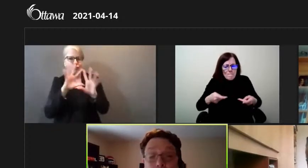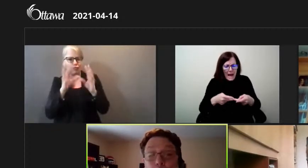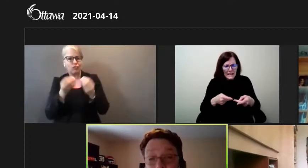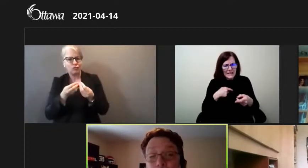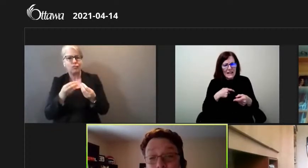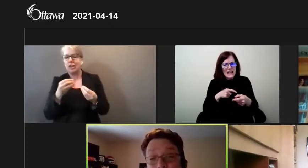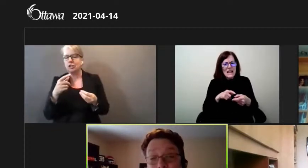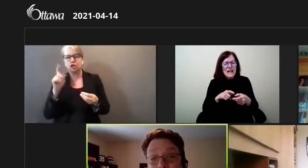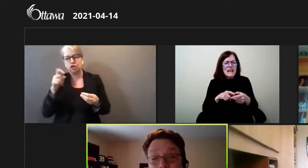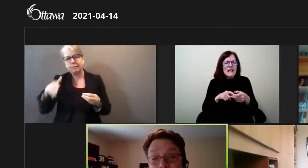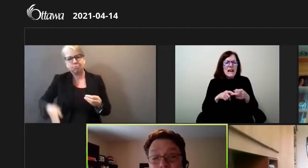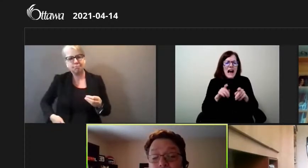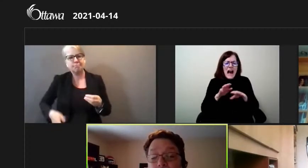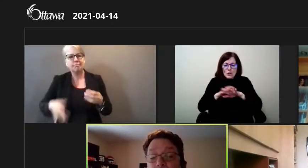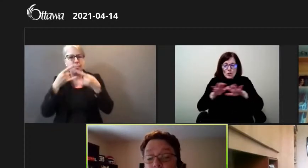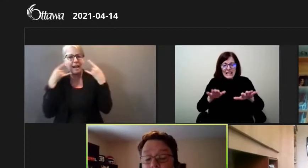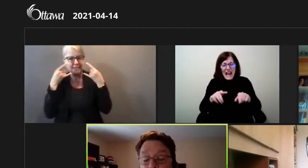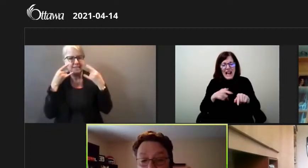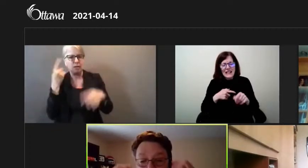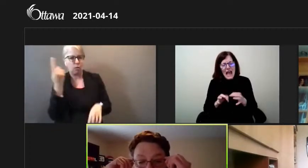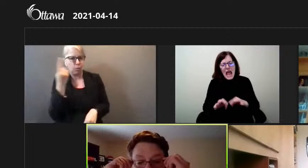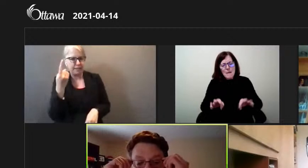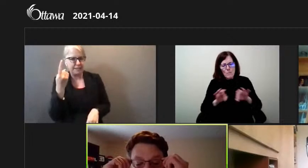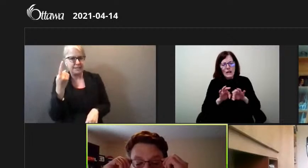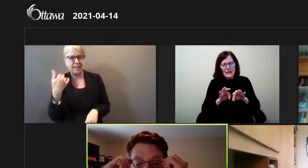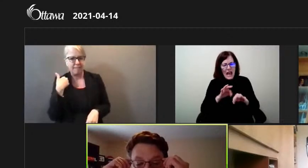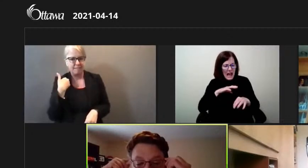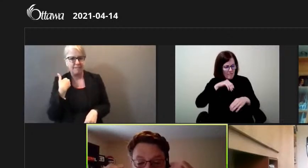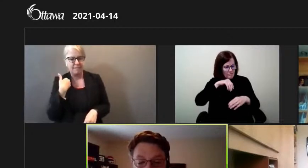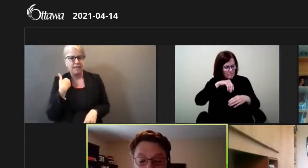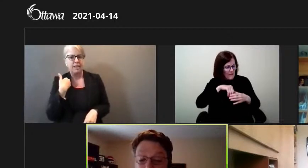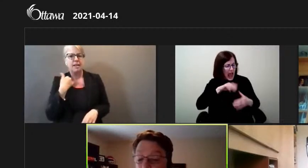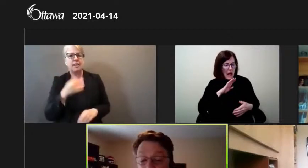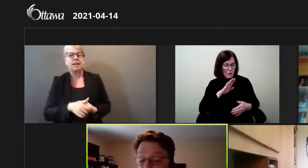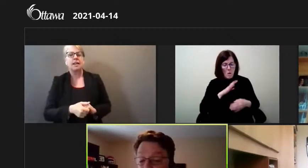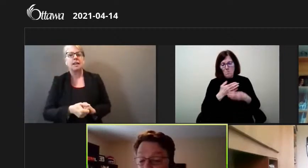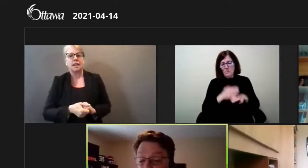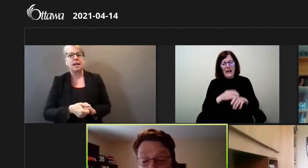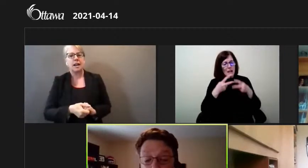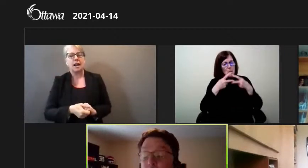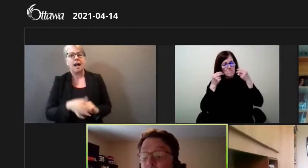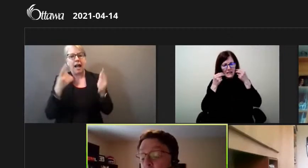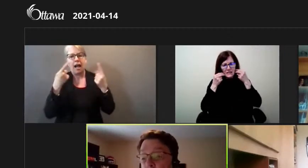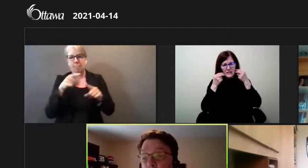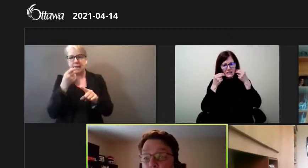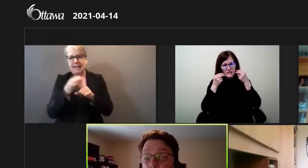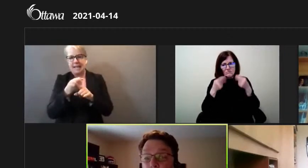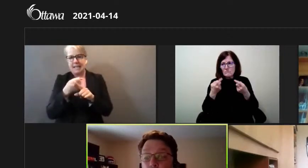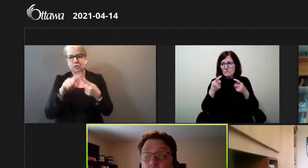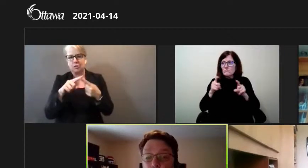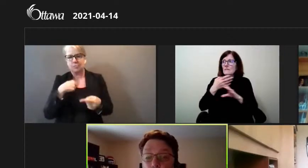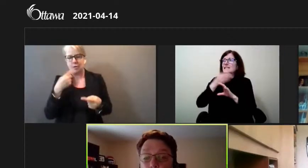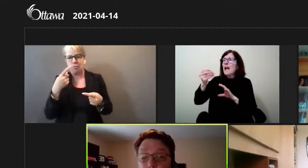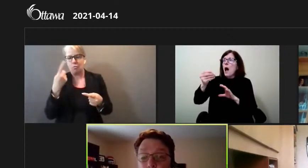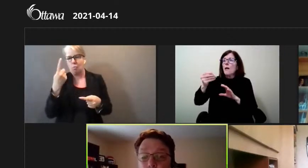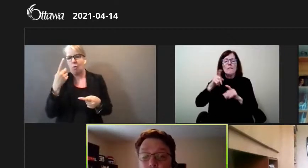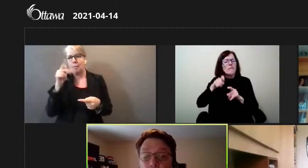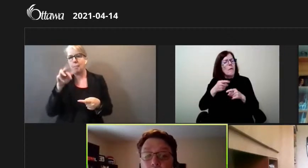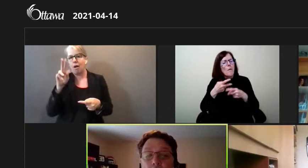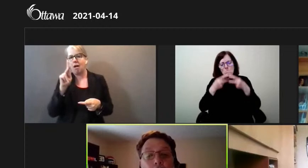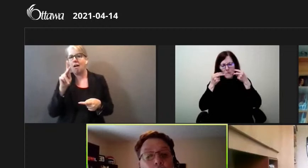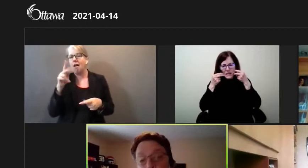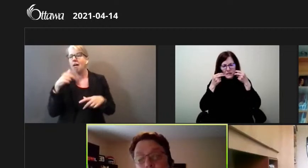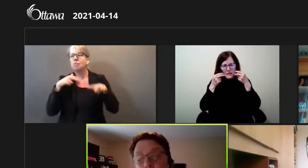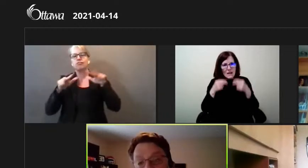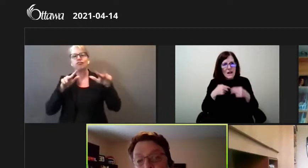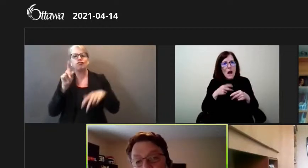mask with you, and that. And I experienced this actually a couple of weeks ago in one of the parks where I was walking through there,